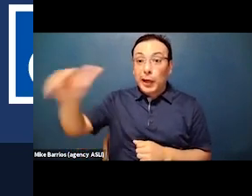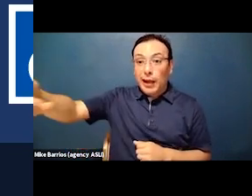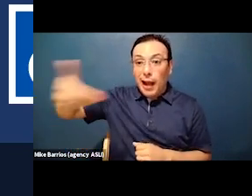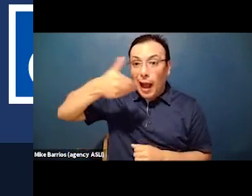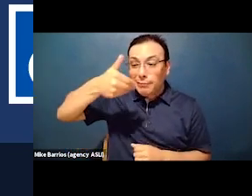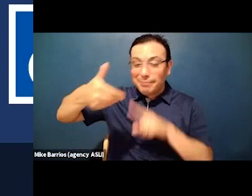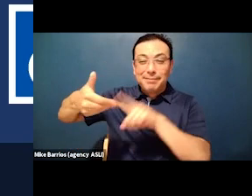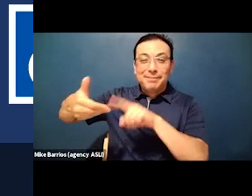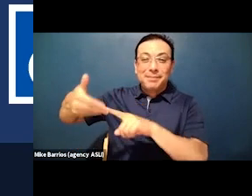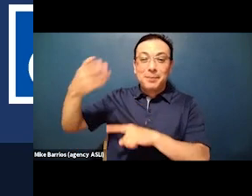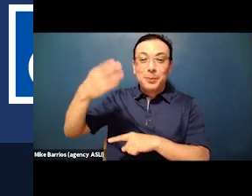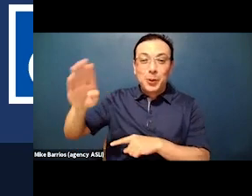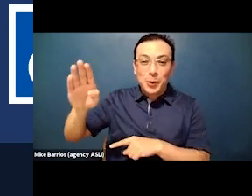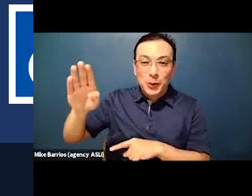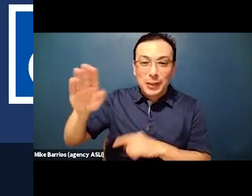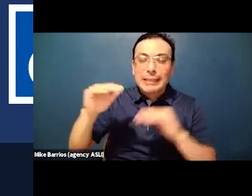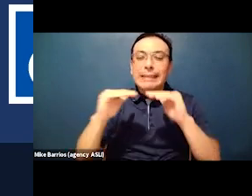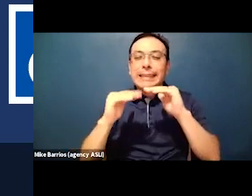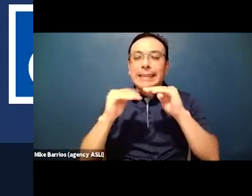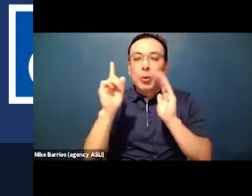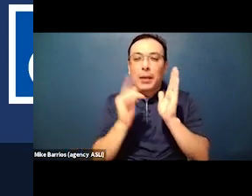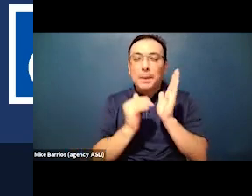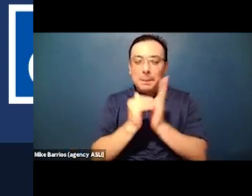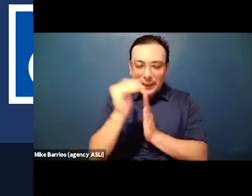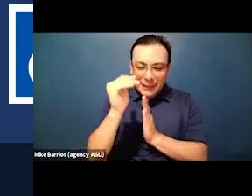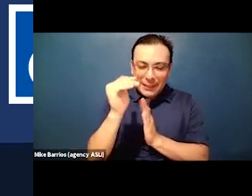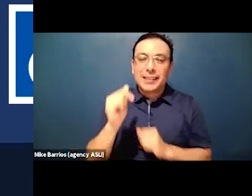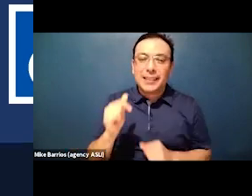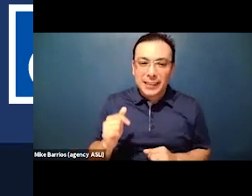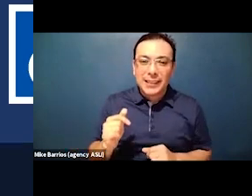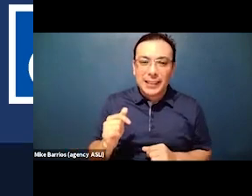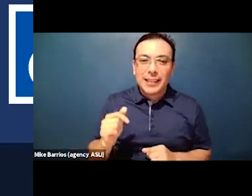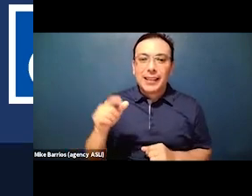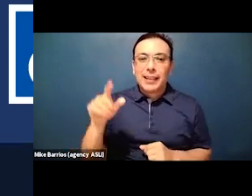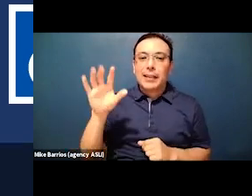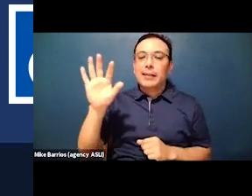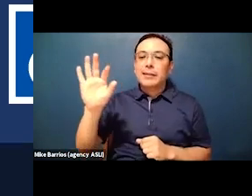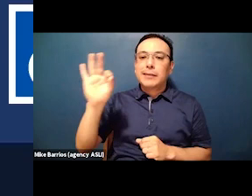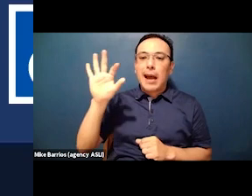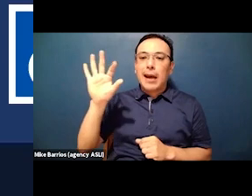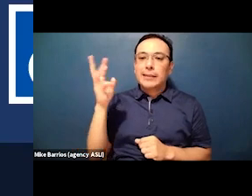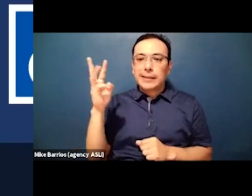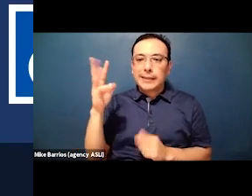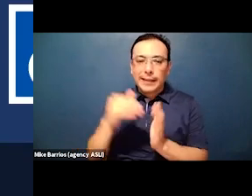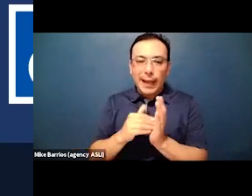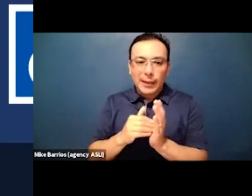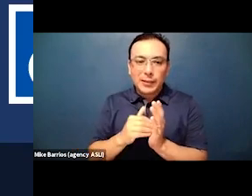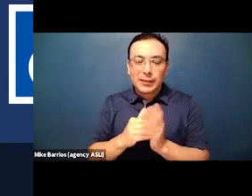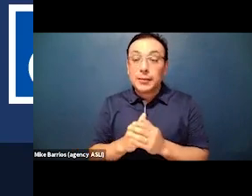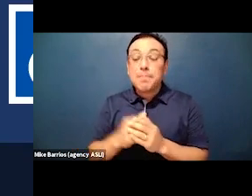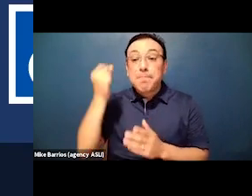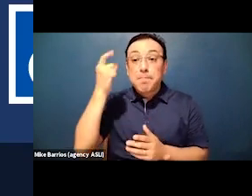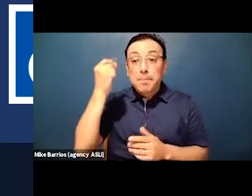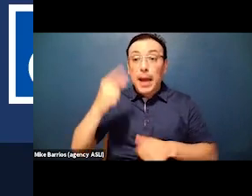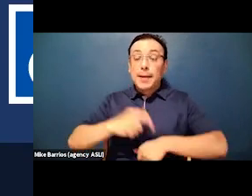and just shy of 1 million. Granted, with the linear progression of time, that number is going to go up naturally